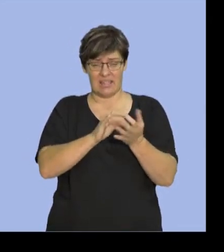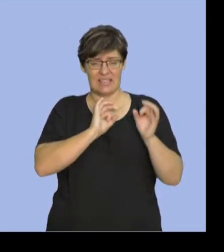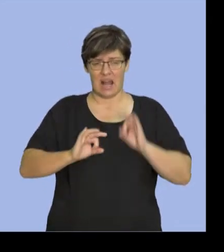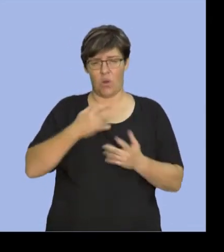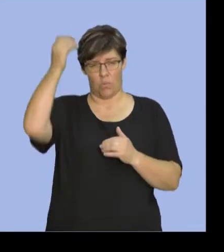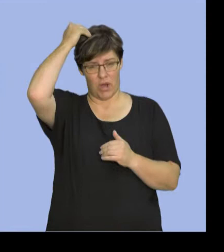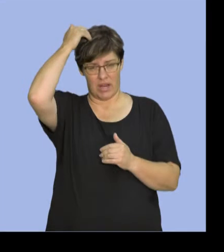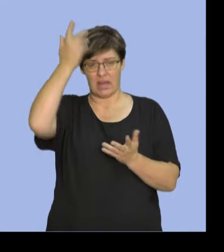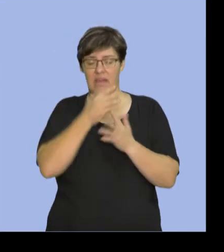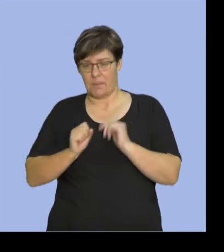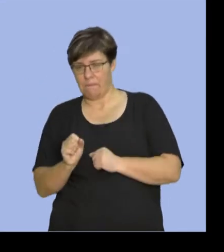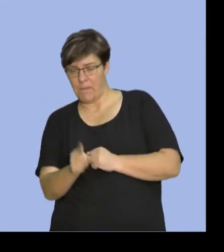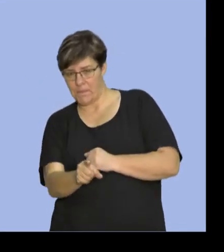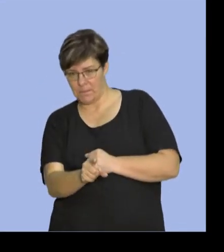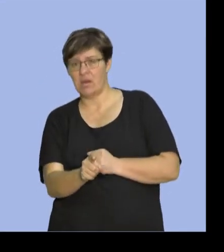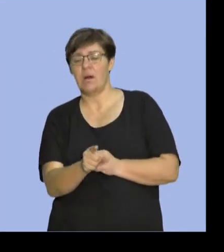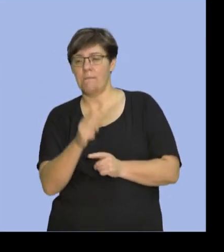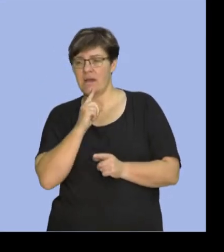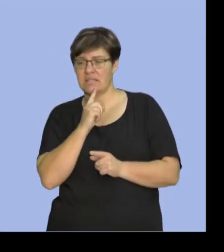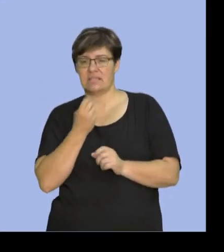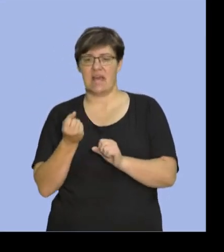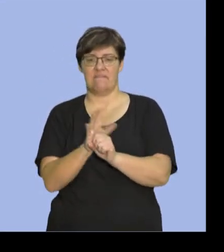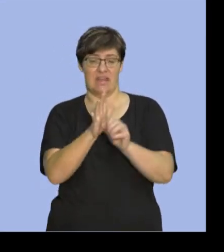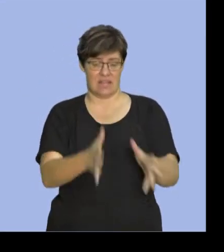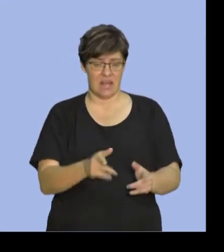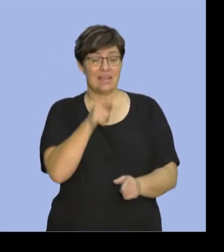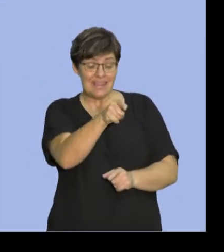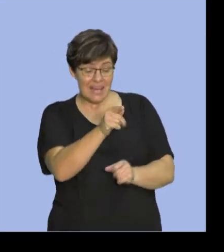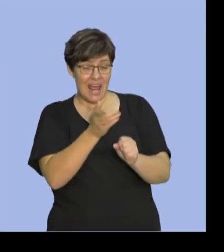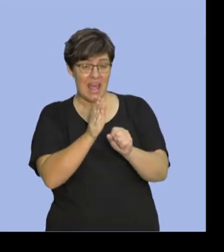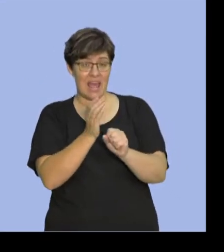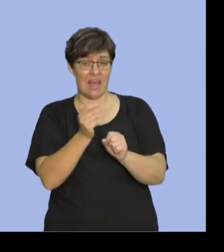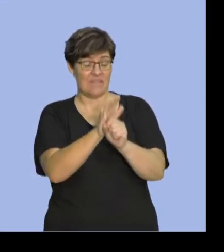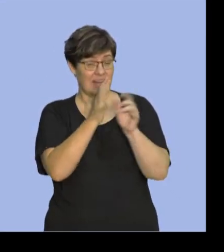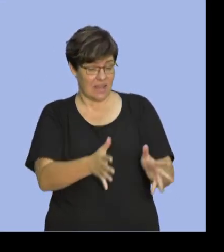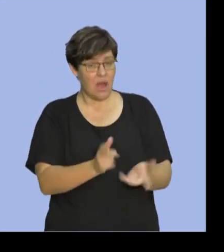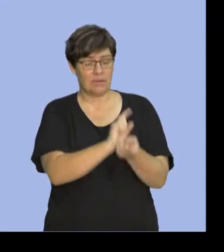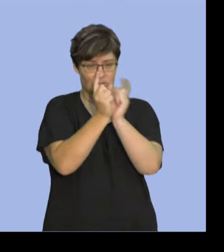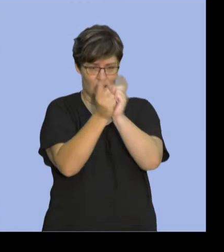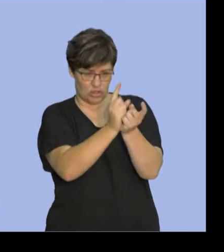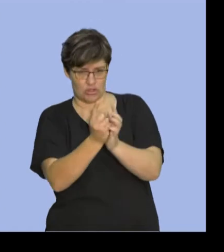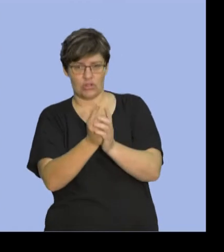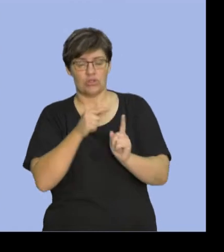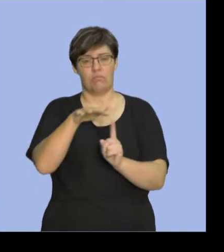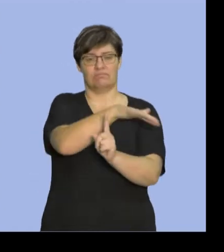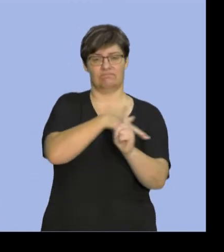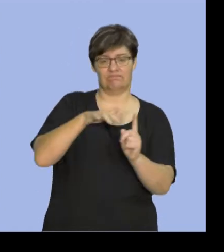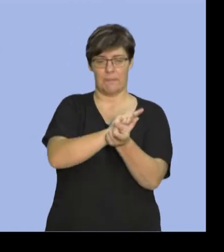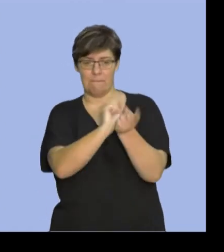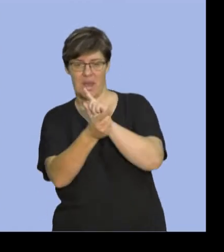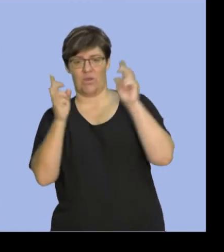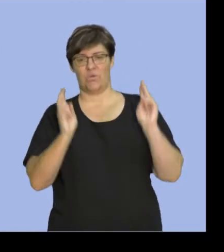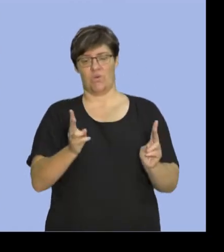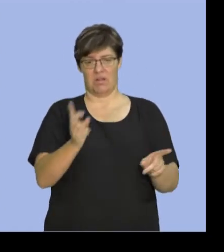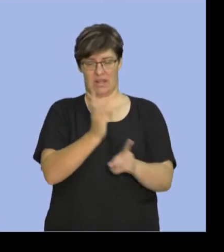signal or a message to an effector to bring about change so that the conditions can return back to normal. So please remember